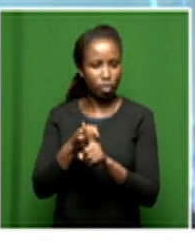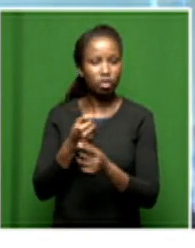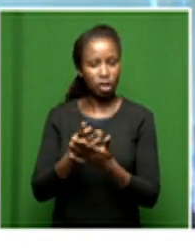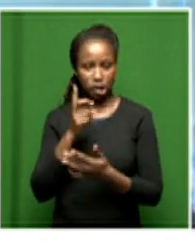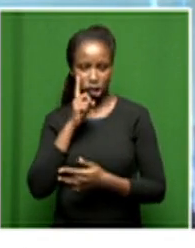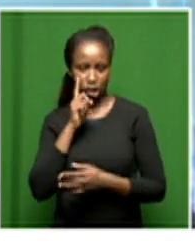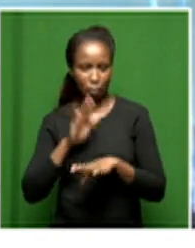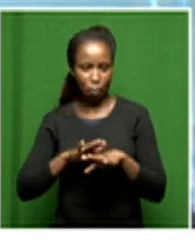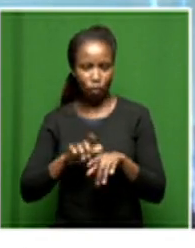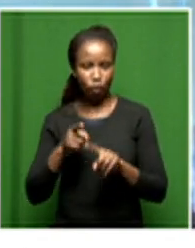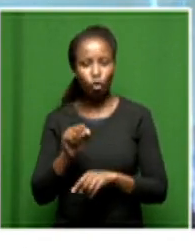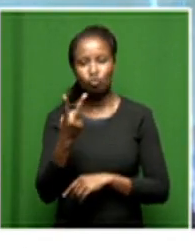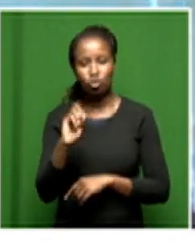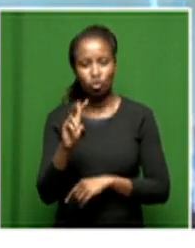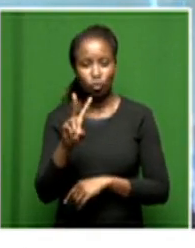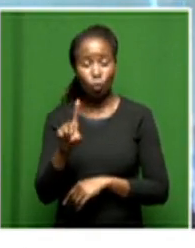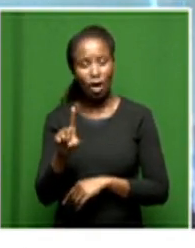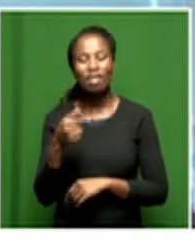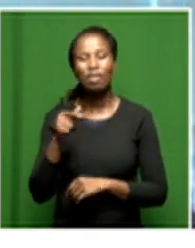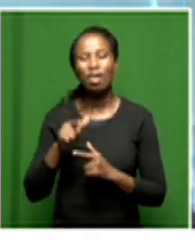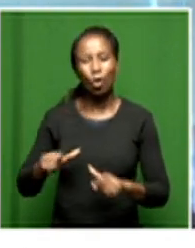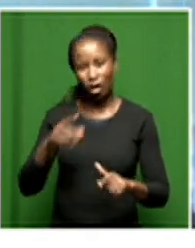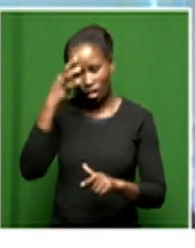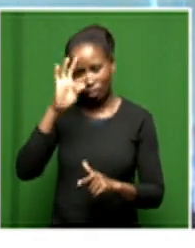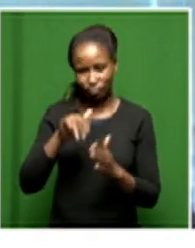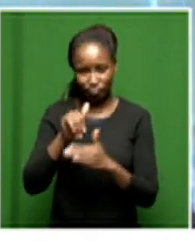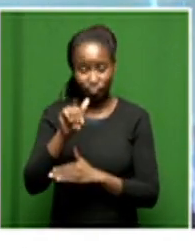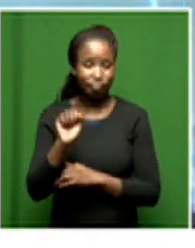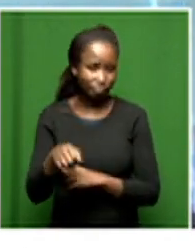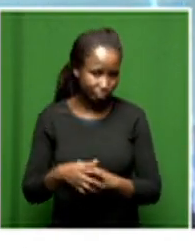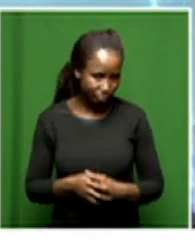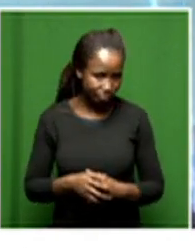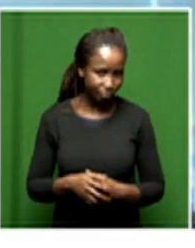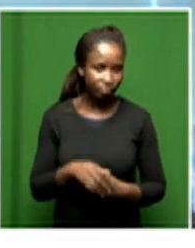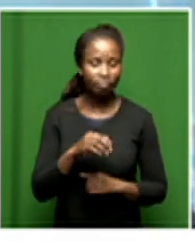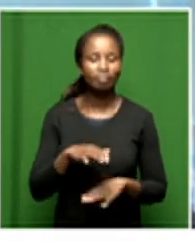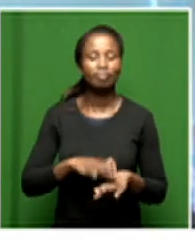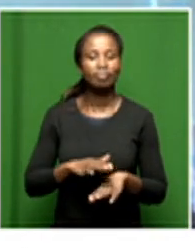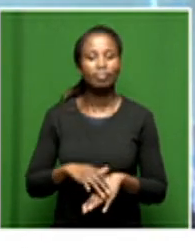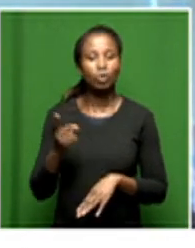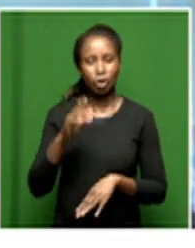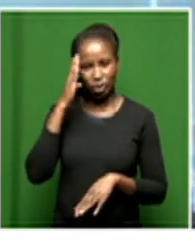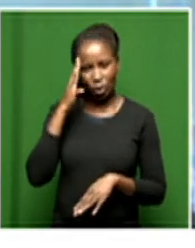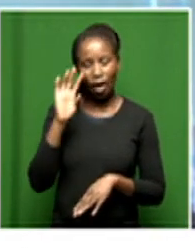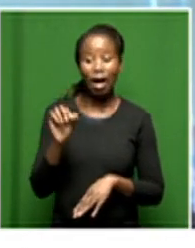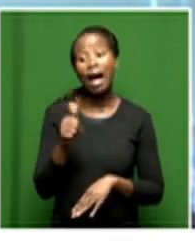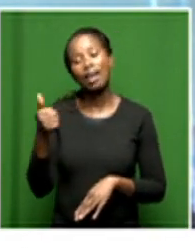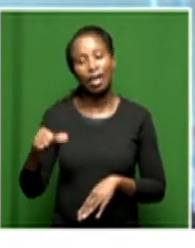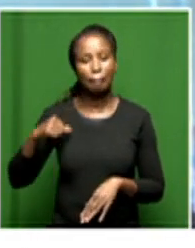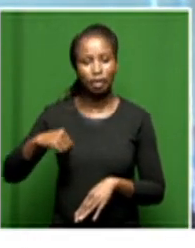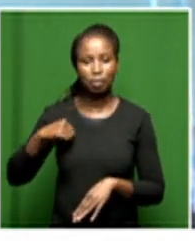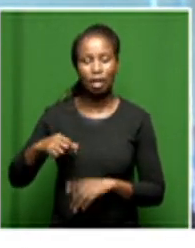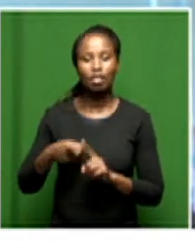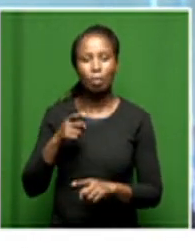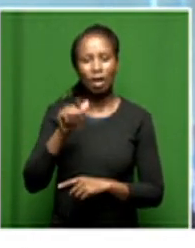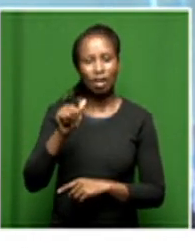to the 2021 local government elections. And then just briefly, in Mpumalanga, if you know, is another municipality where the ANC